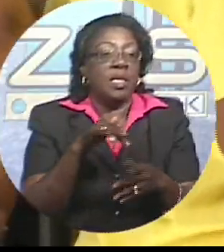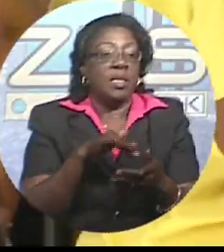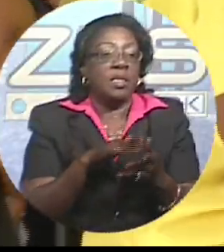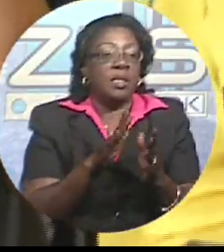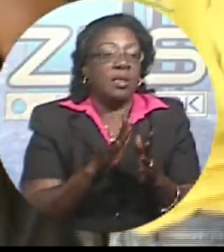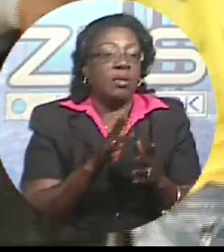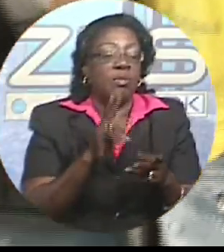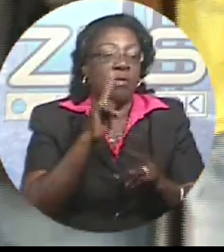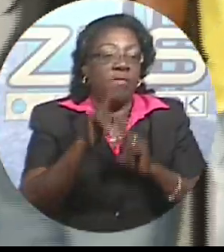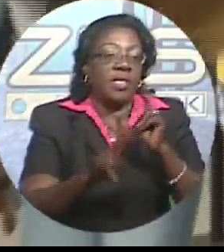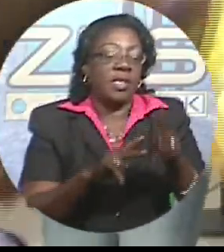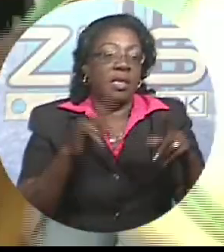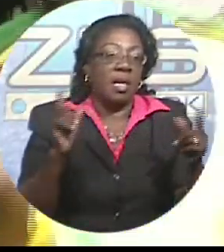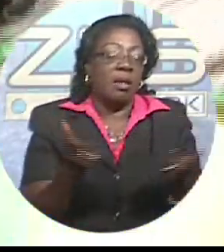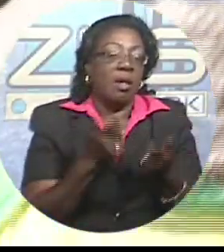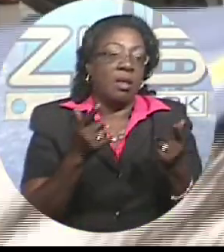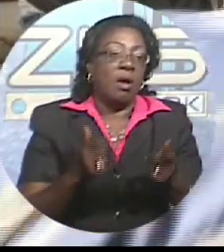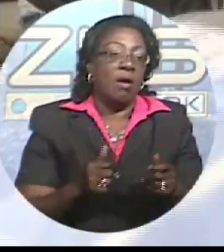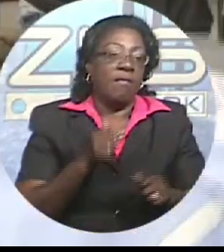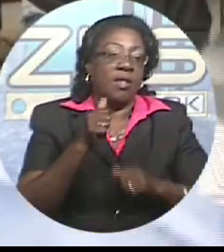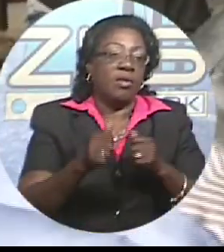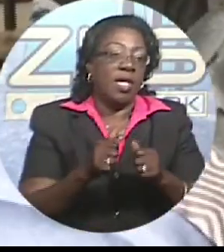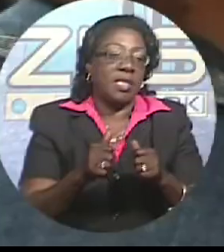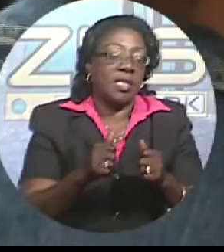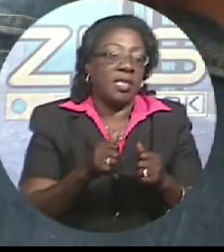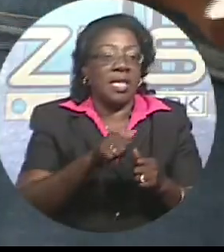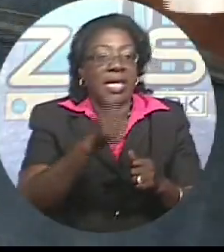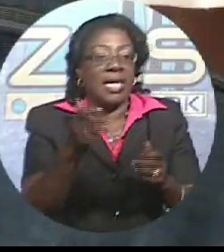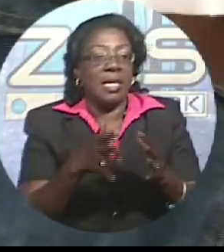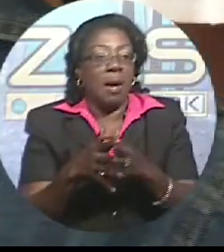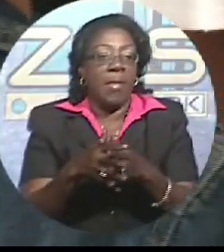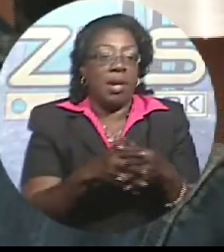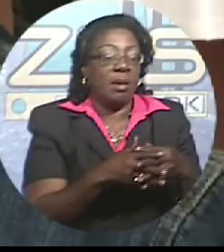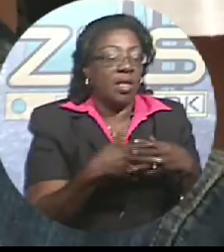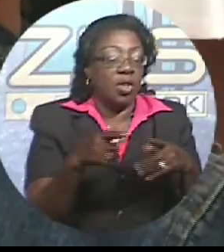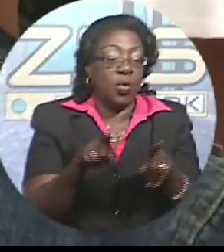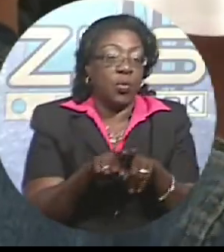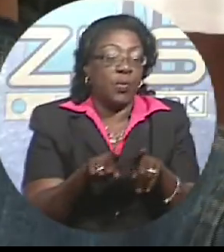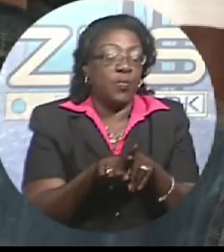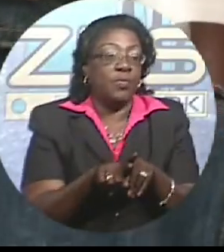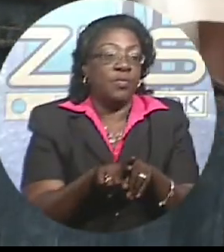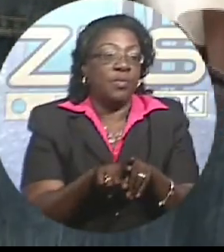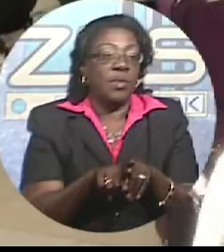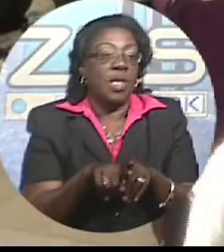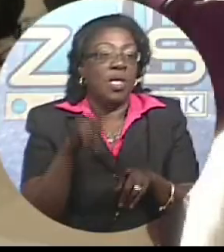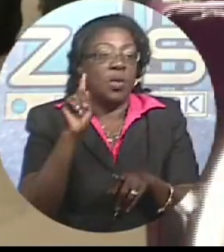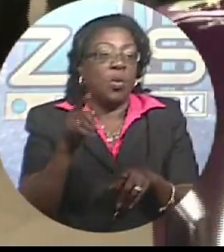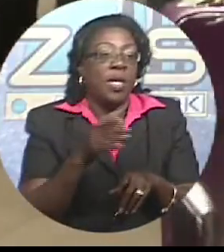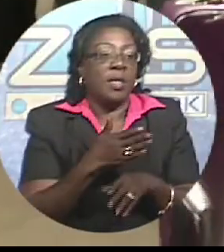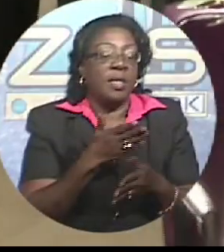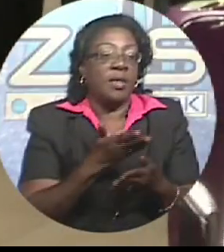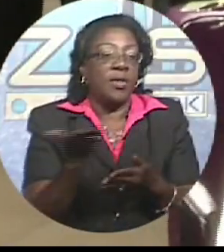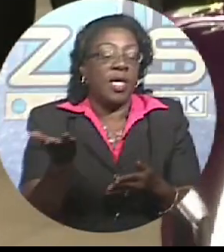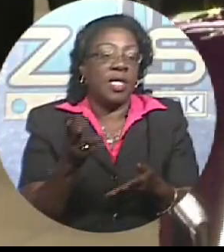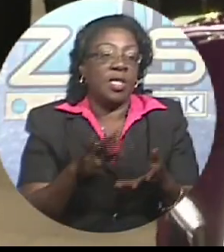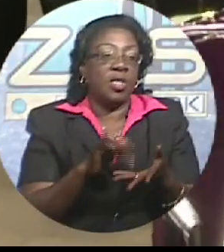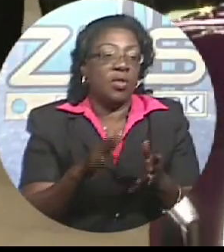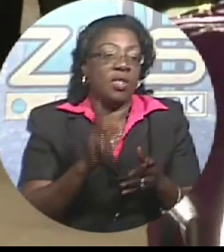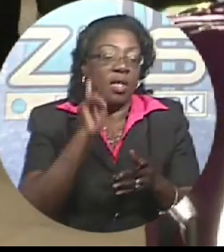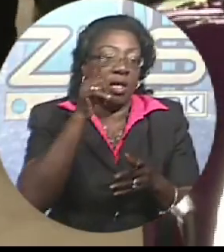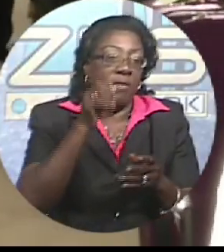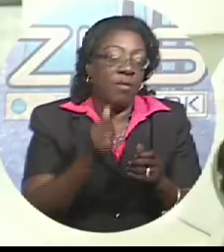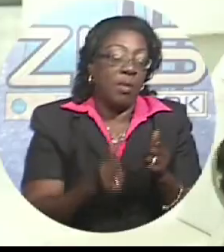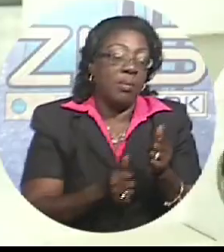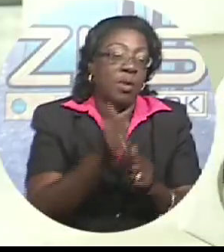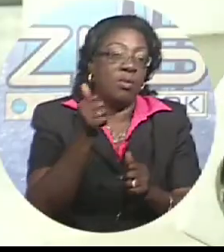They'll visit a number of attractions, including the Statue of Liberty and the Empire State Building. But the one thing the students tell us they are looking forward to most